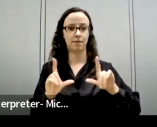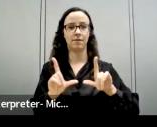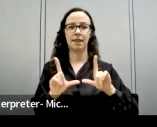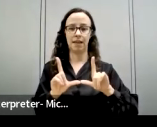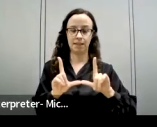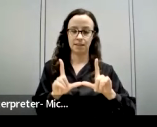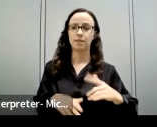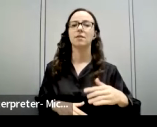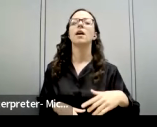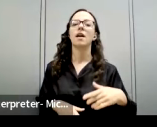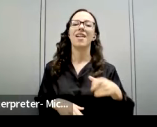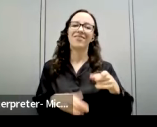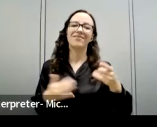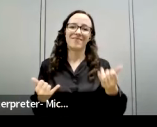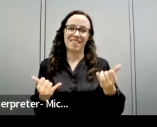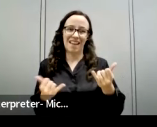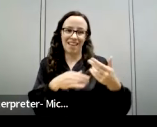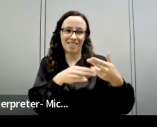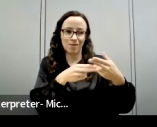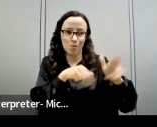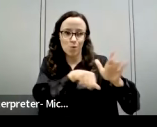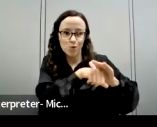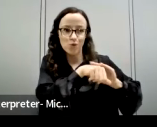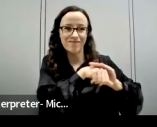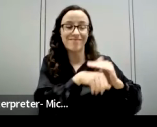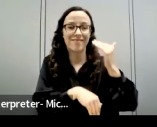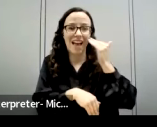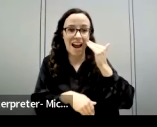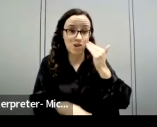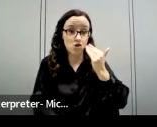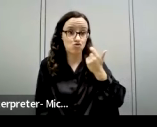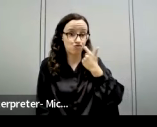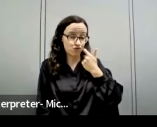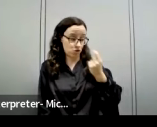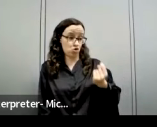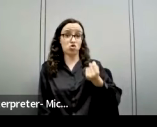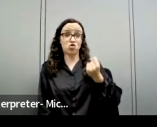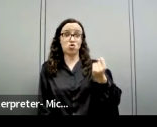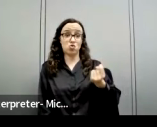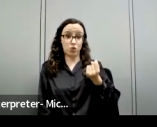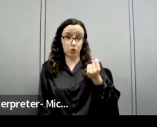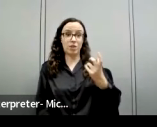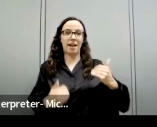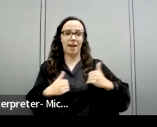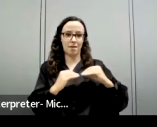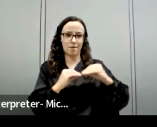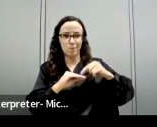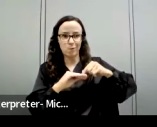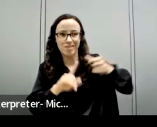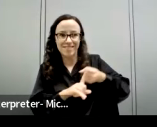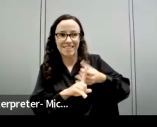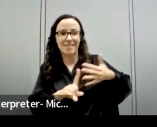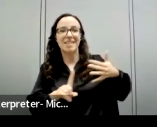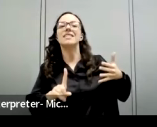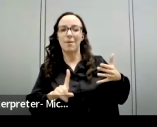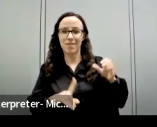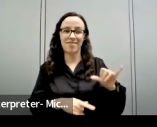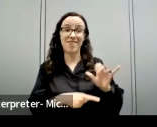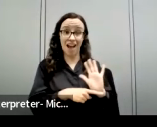talk on Tuesday that was more in depth on Creative Commons licenses, and I believe that is on YouTube, so you guys can watch that one